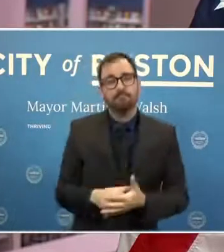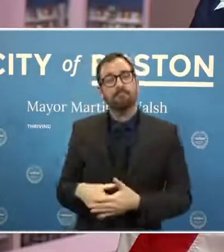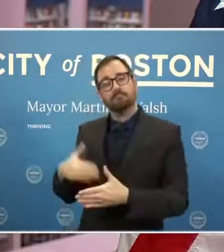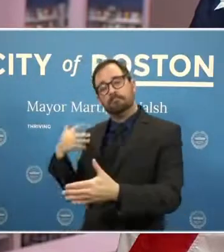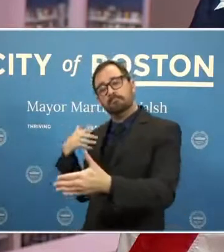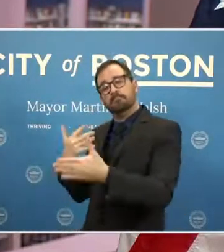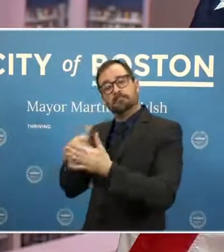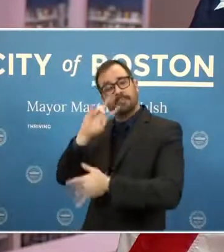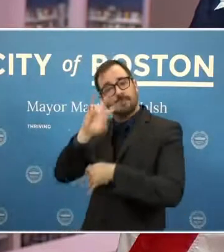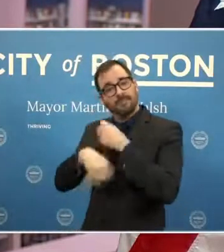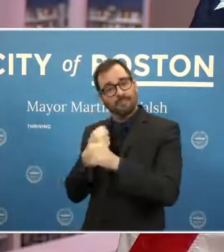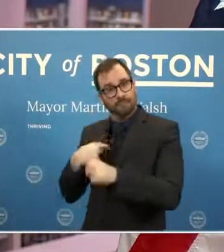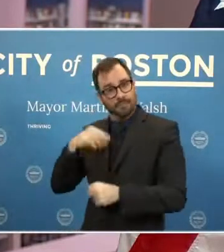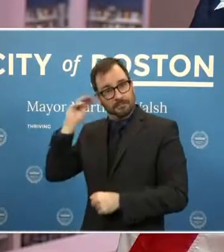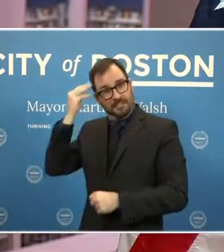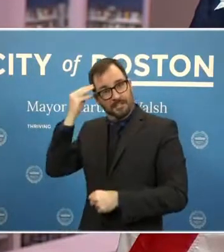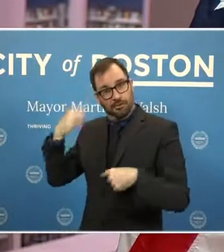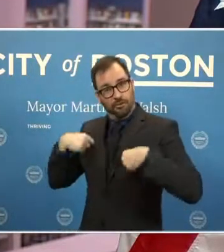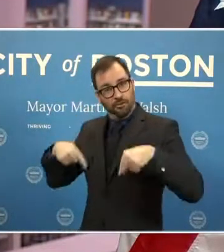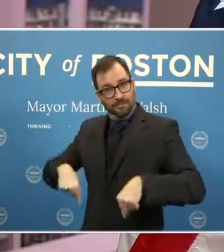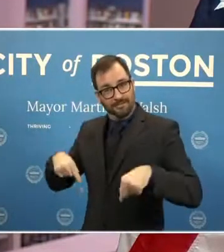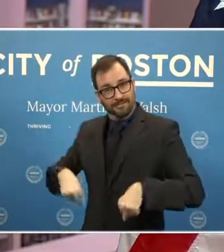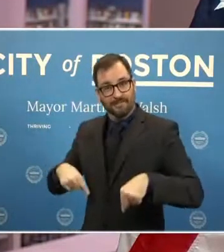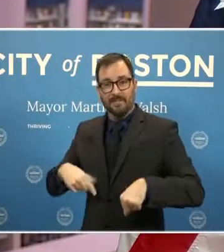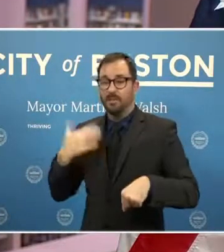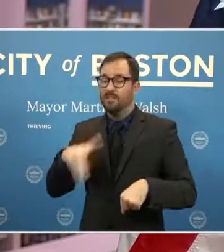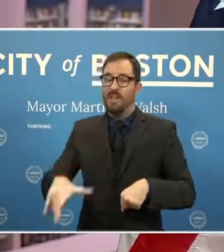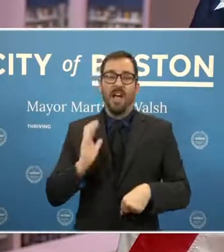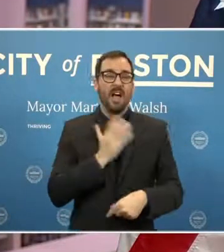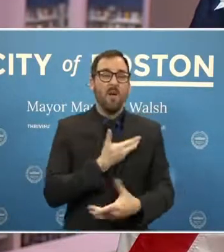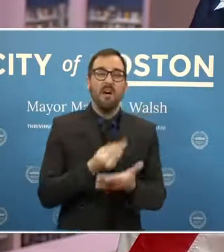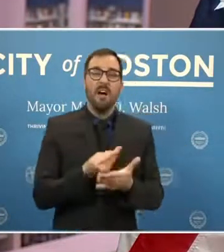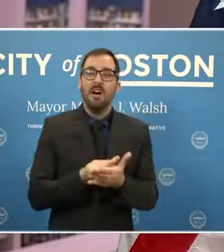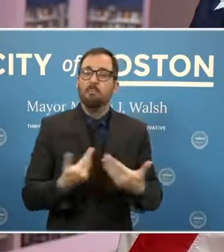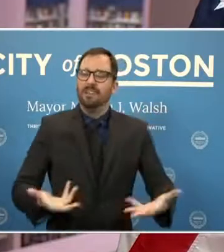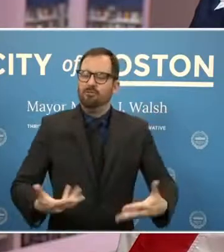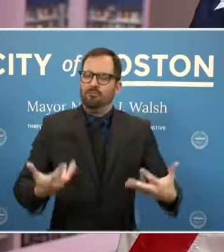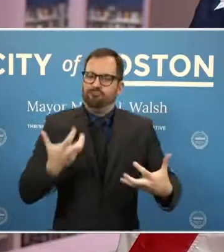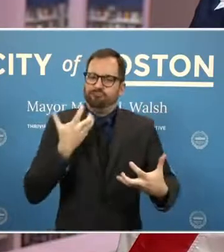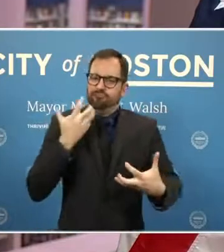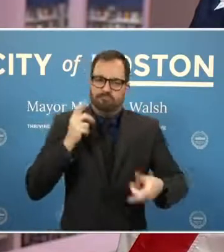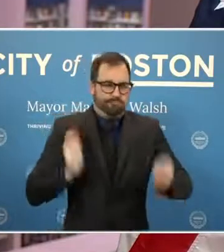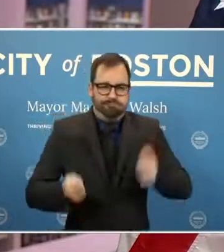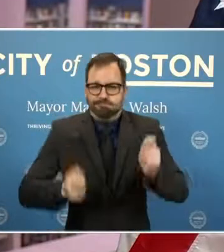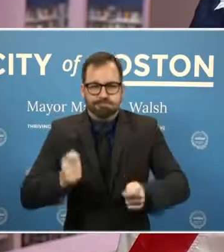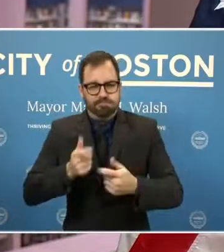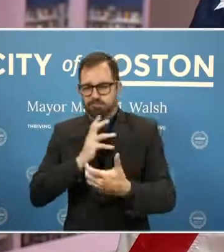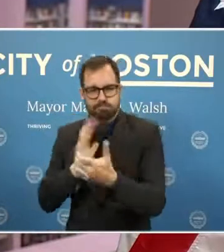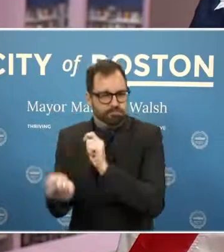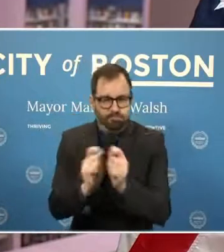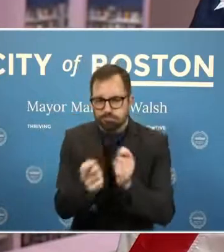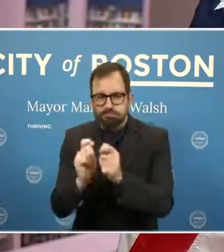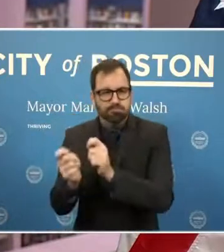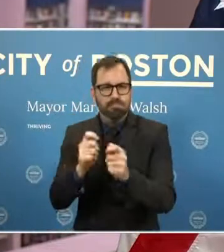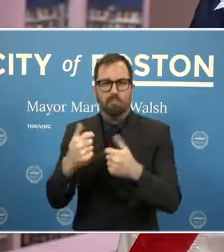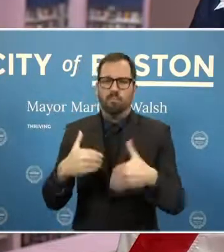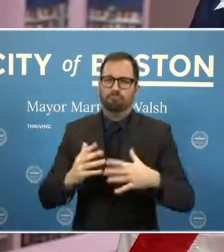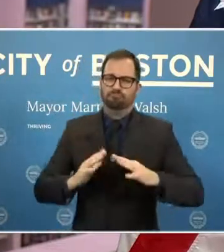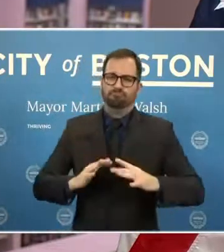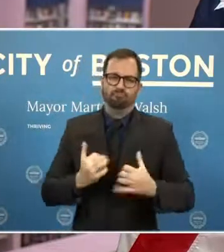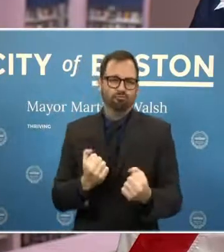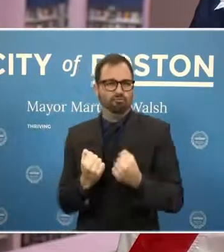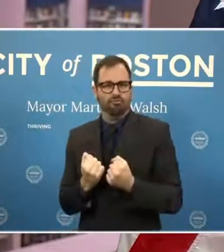in 2020, despite the pandemic, we approved $8.5 billion of new investment in our city, creating a potential